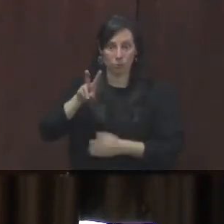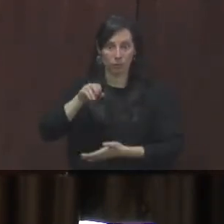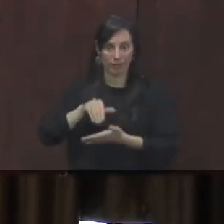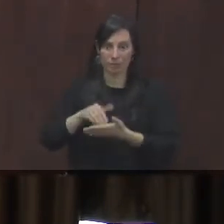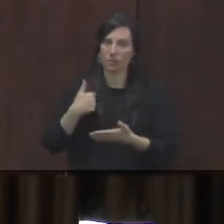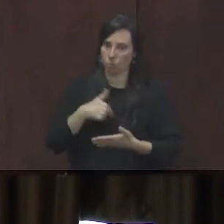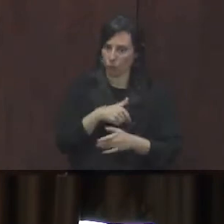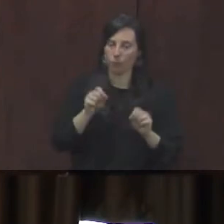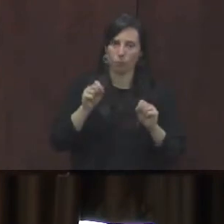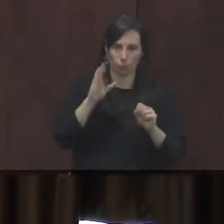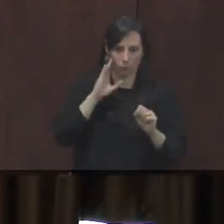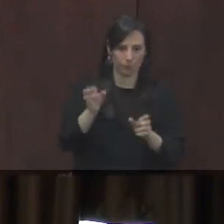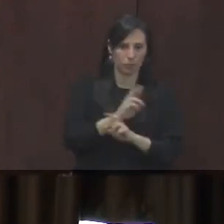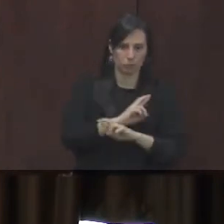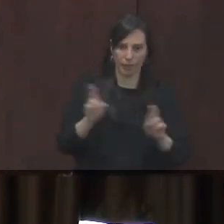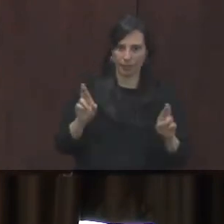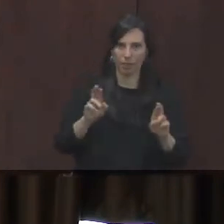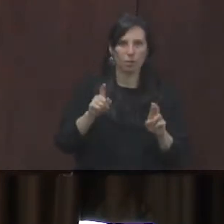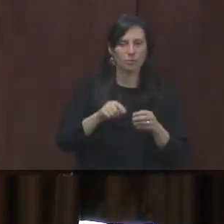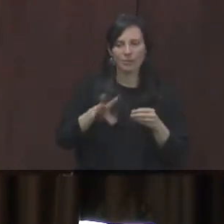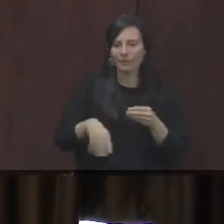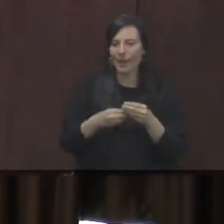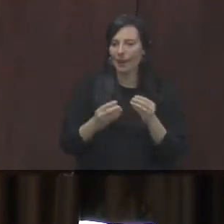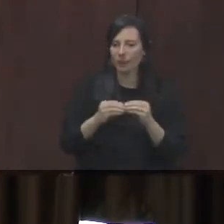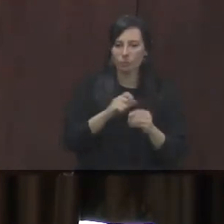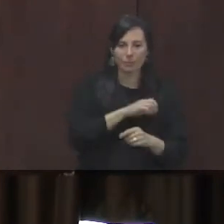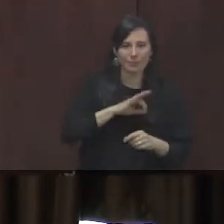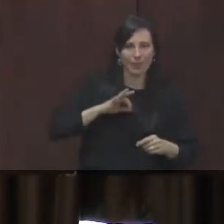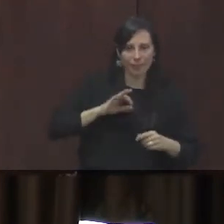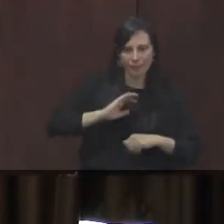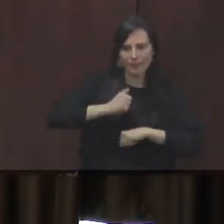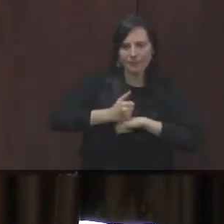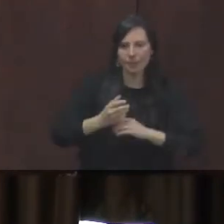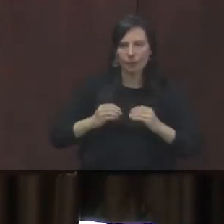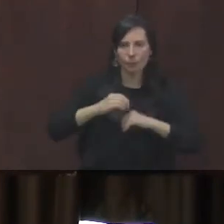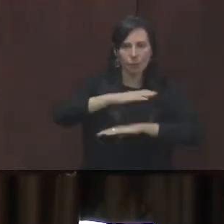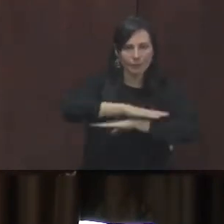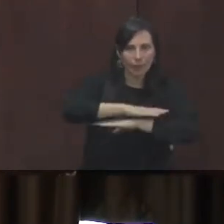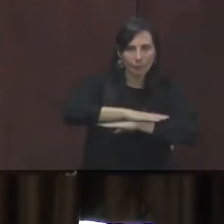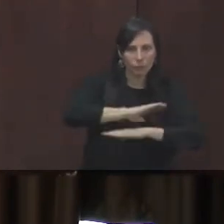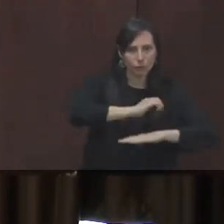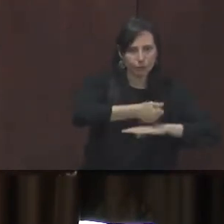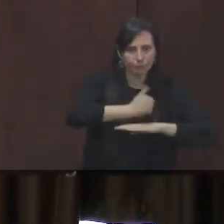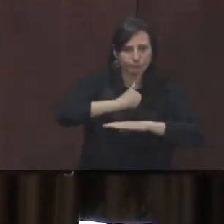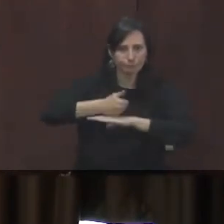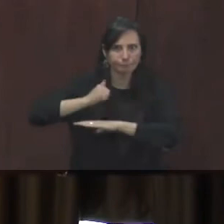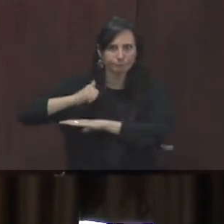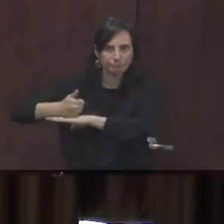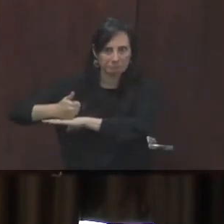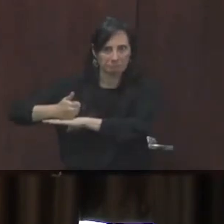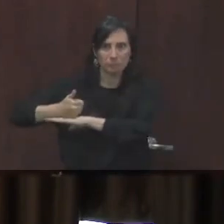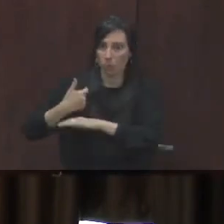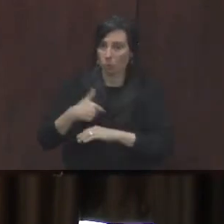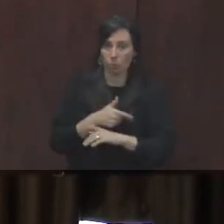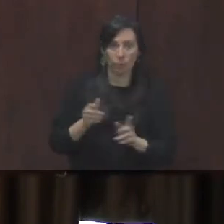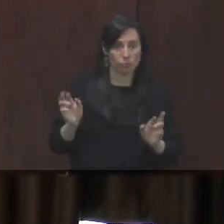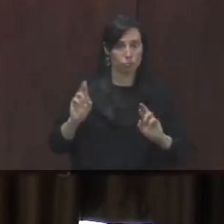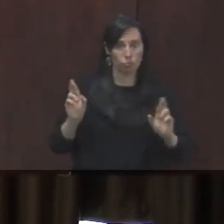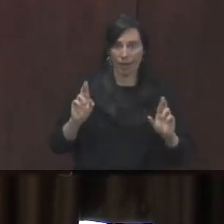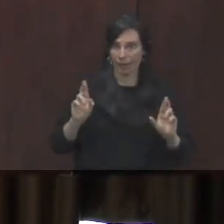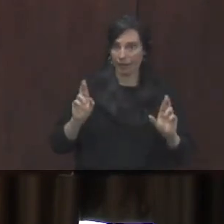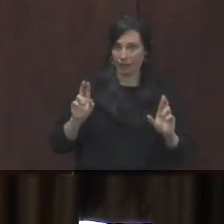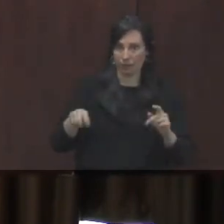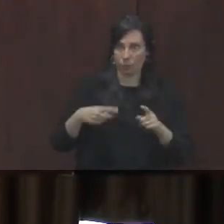a matter of adding some more staff and more tables and more vaccinators. So we're ready to greatly increase our capacity as soon as